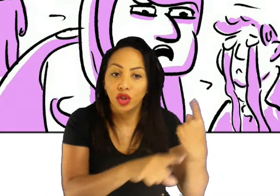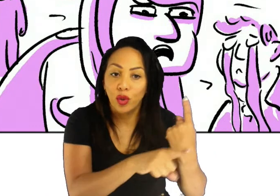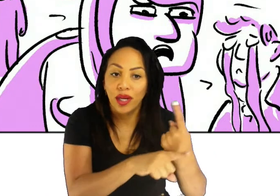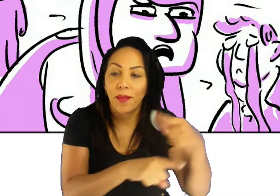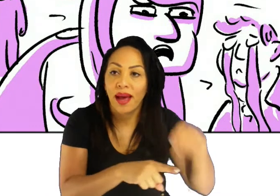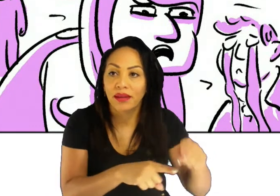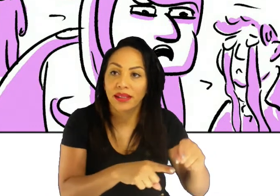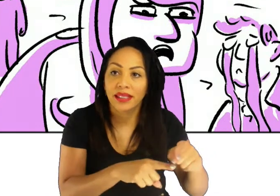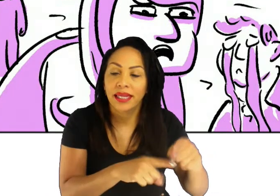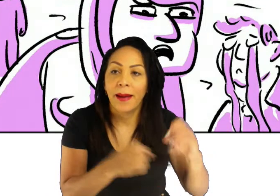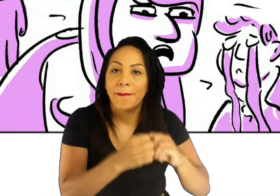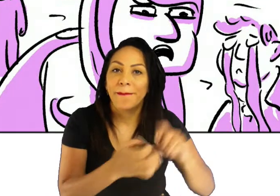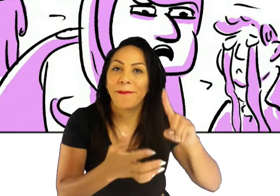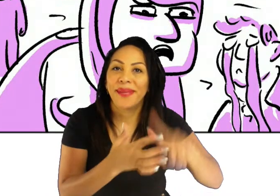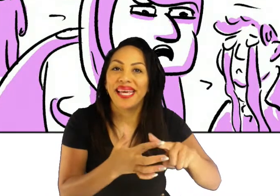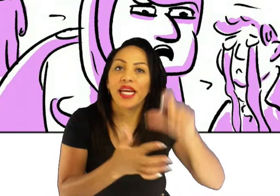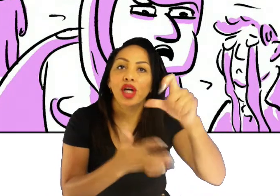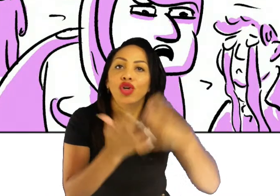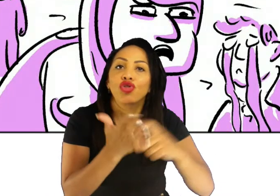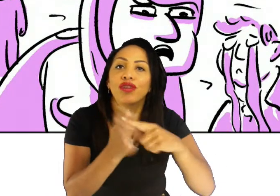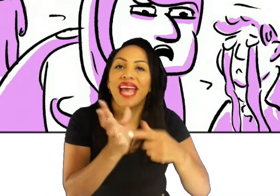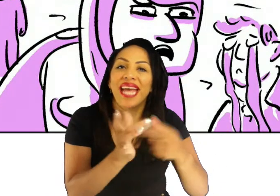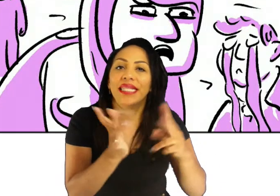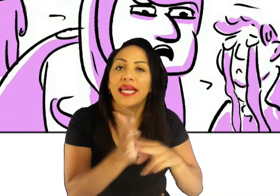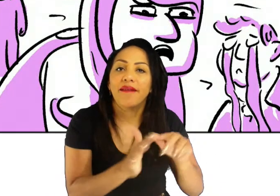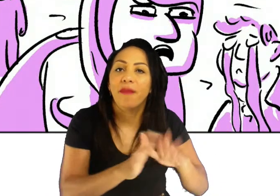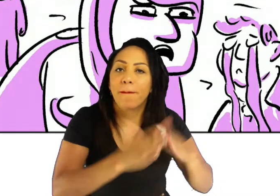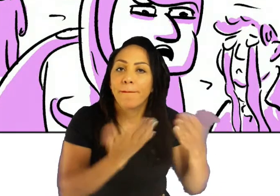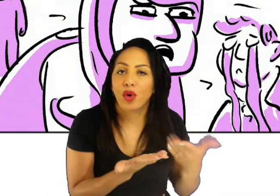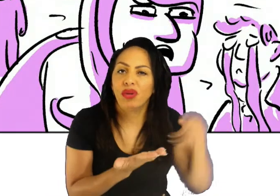brilliant book, very depressing. And